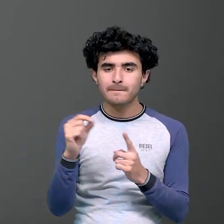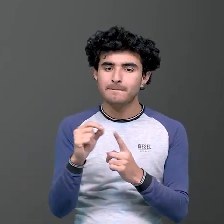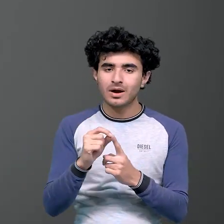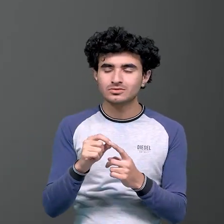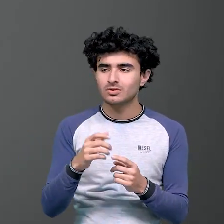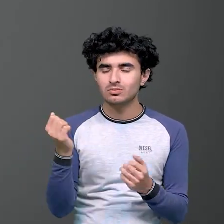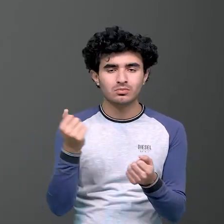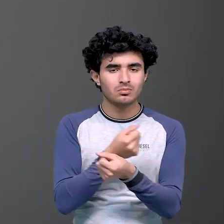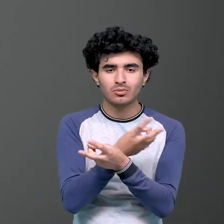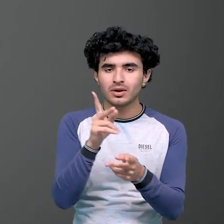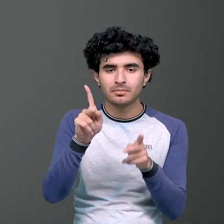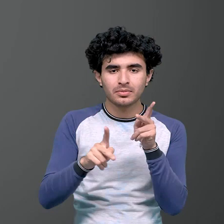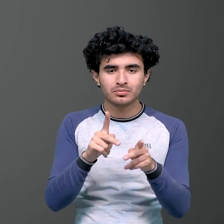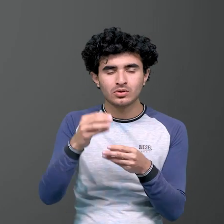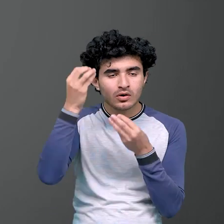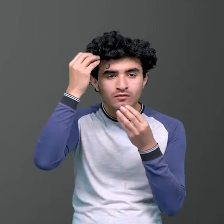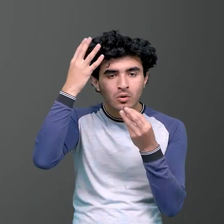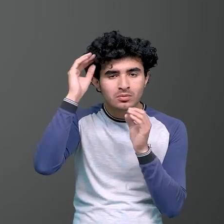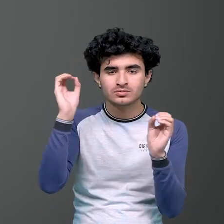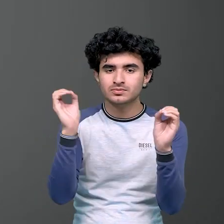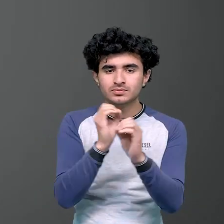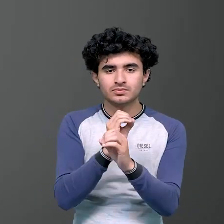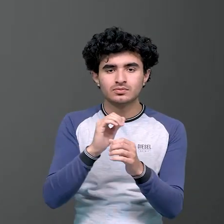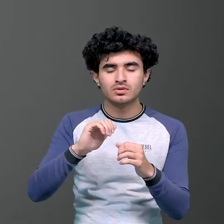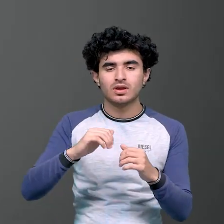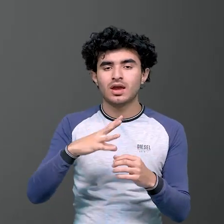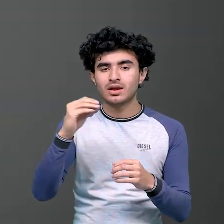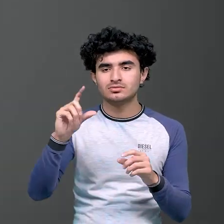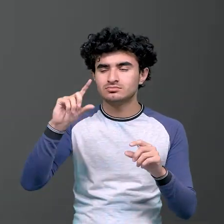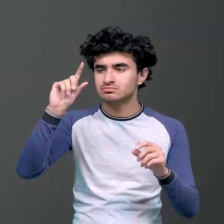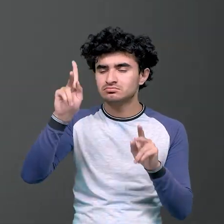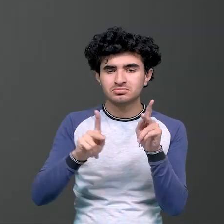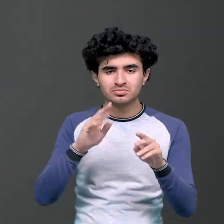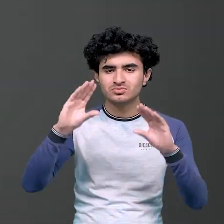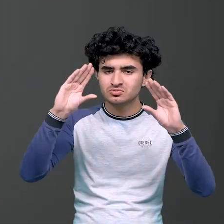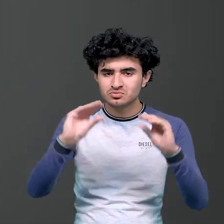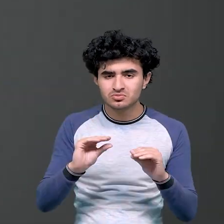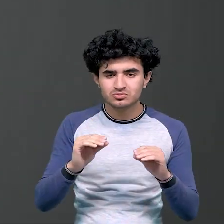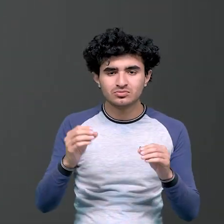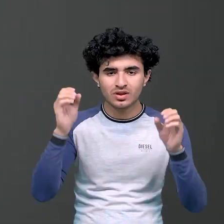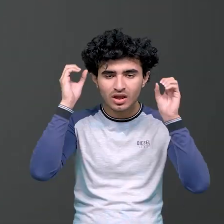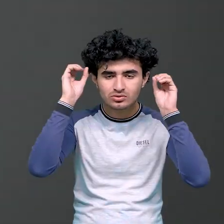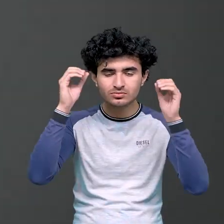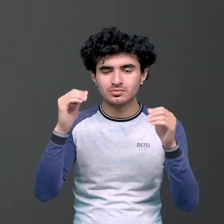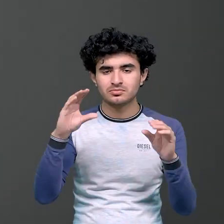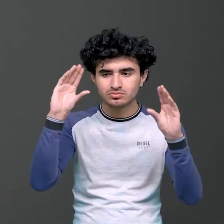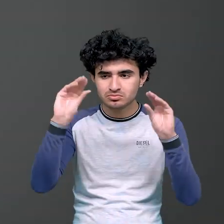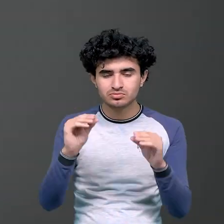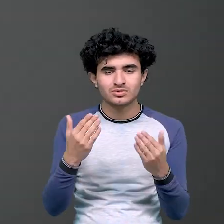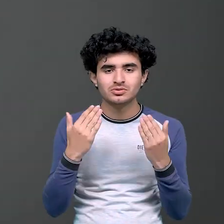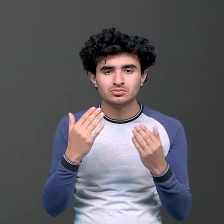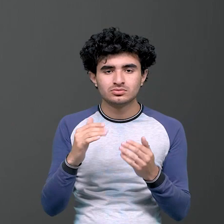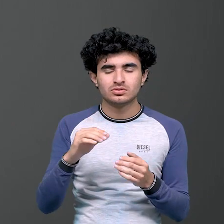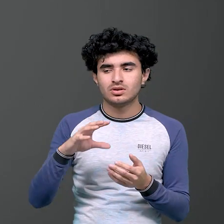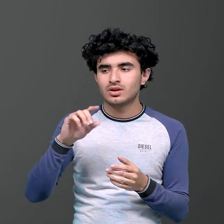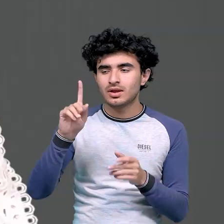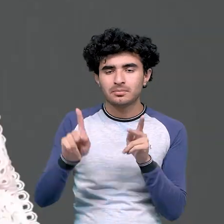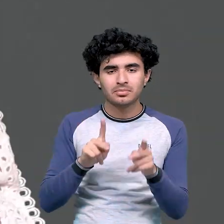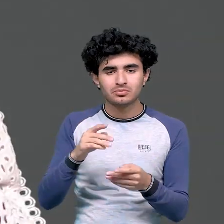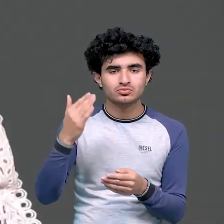cryptocurrencies. It exists in the dark web space, but there is a lack of education and a lack of regulations